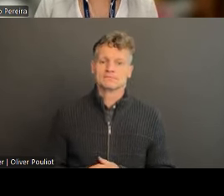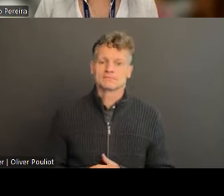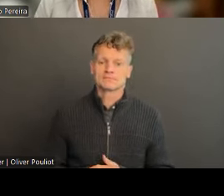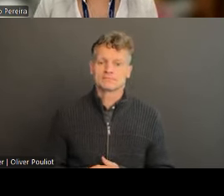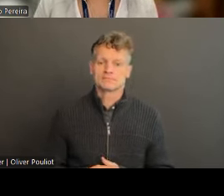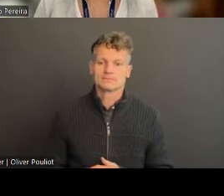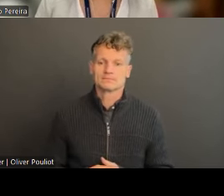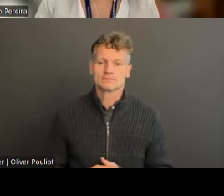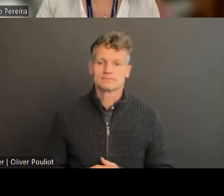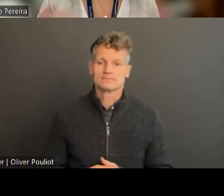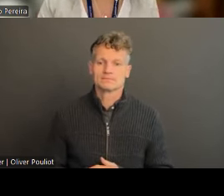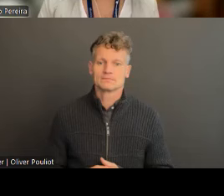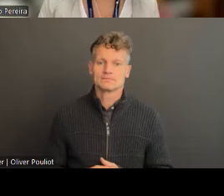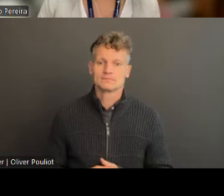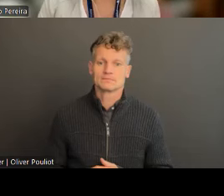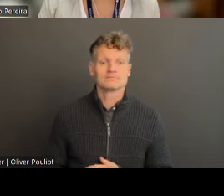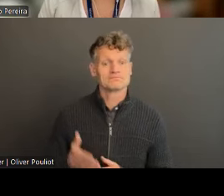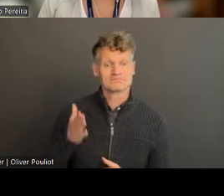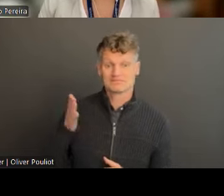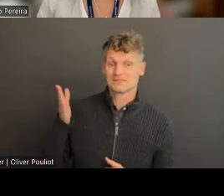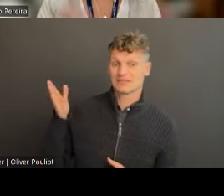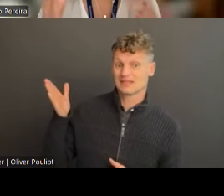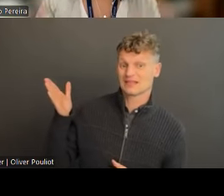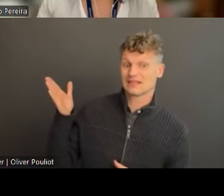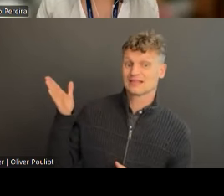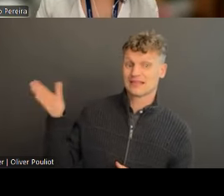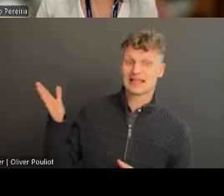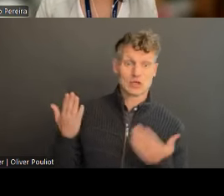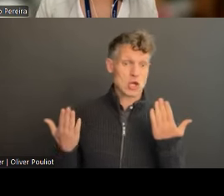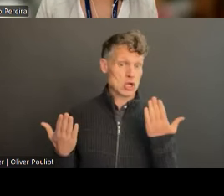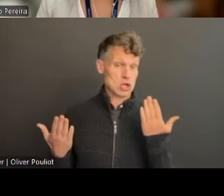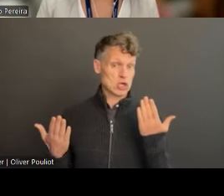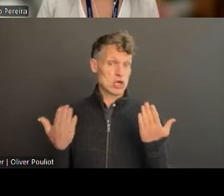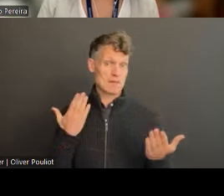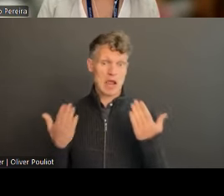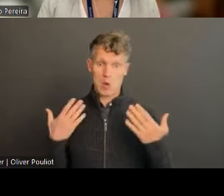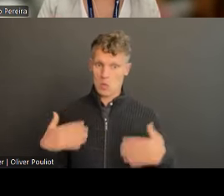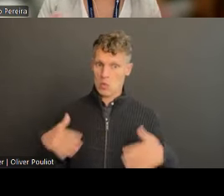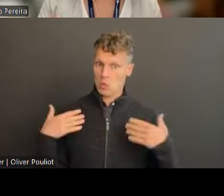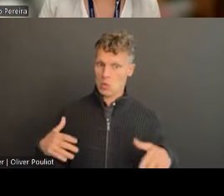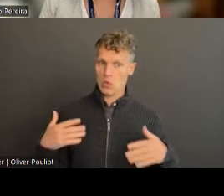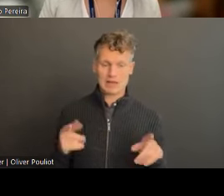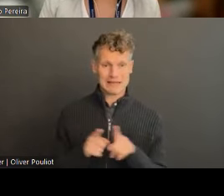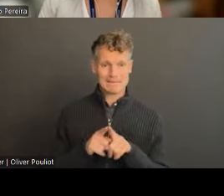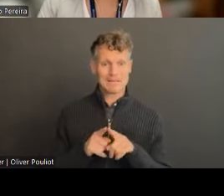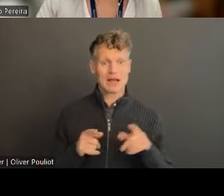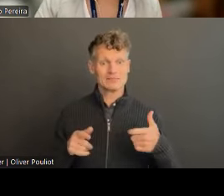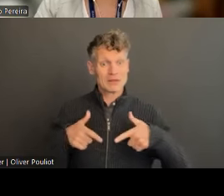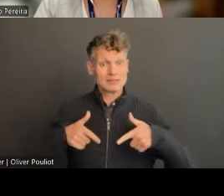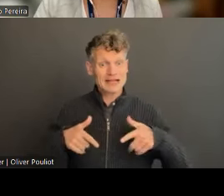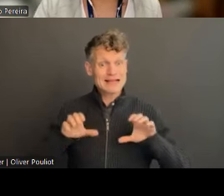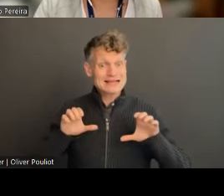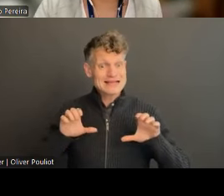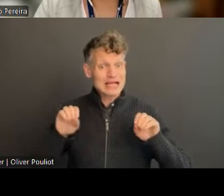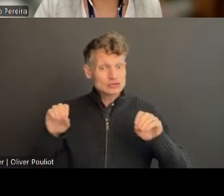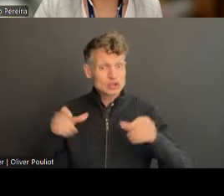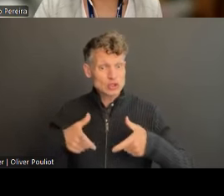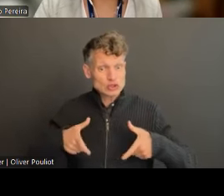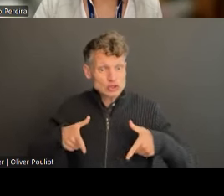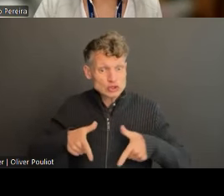This is a lot more dramatic. There's a comparison between survival, and we see that cervical cancer is completely preventable.